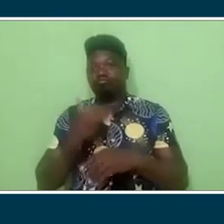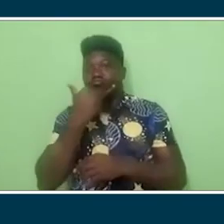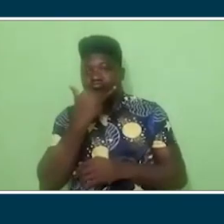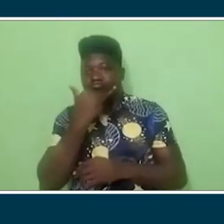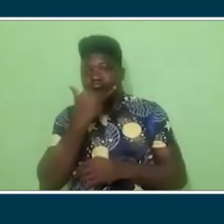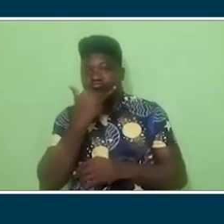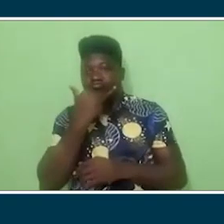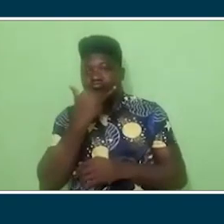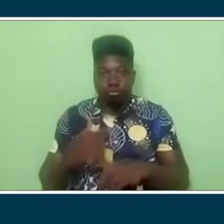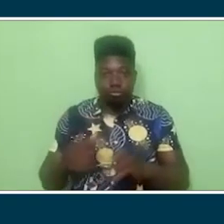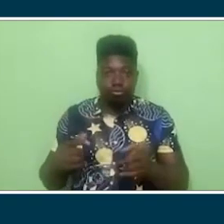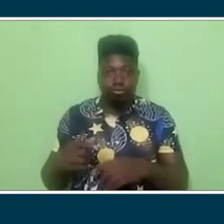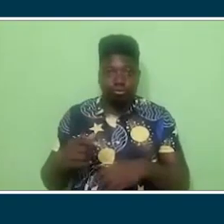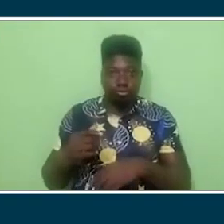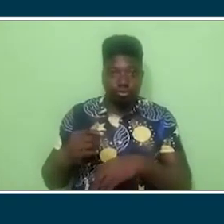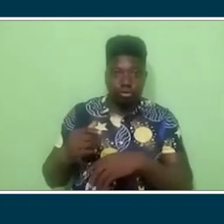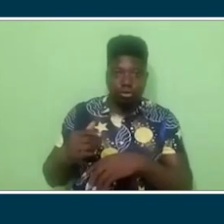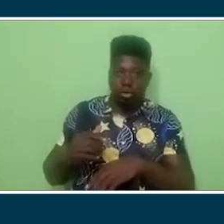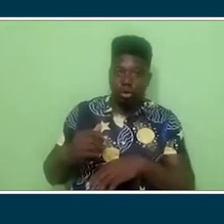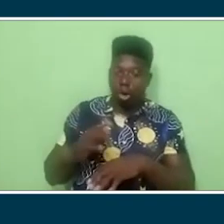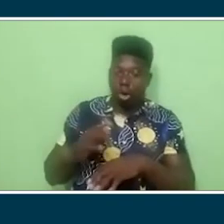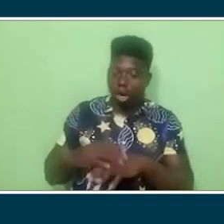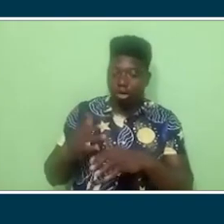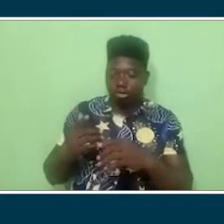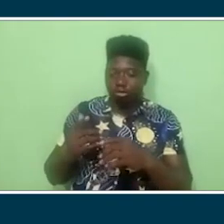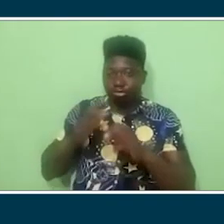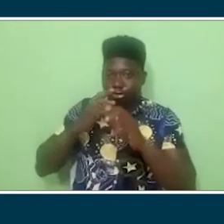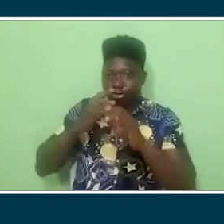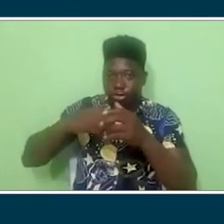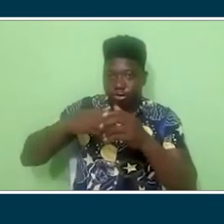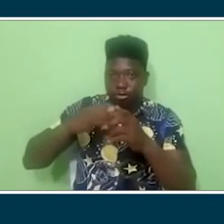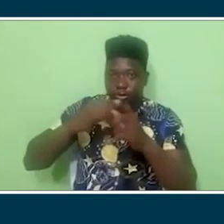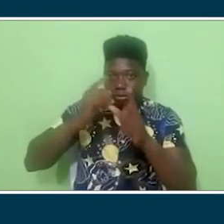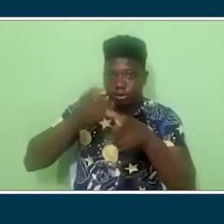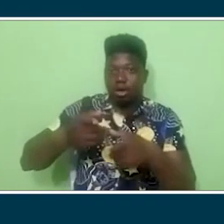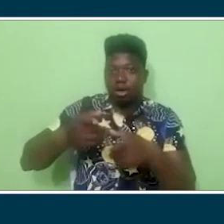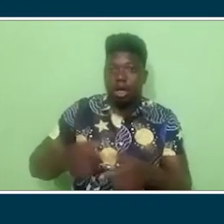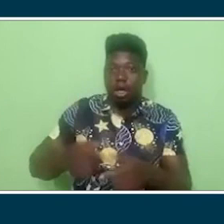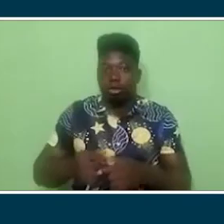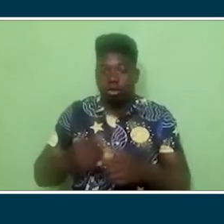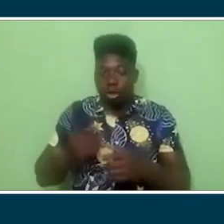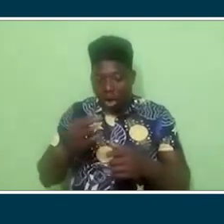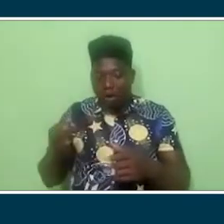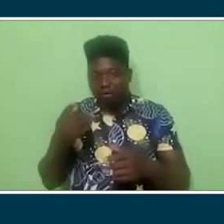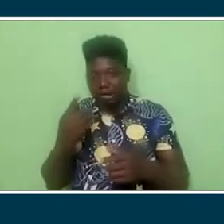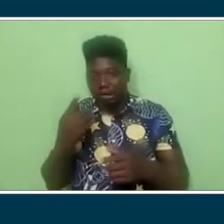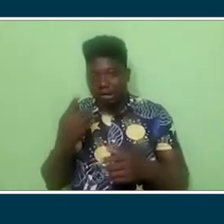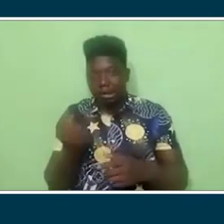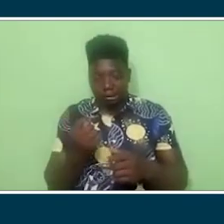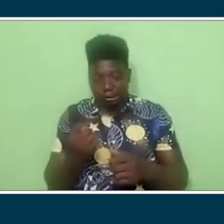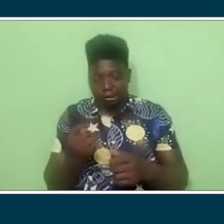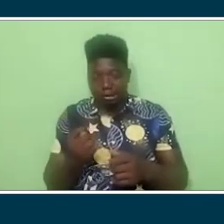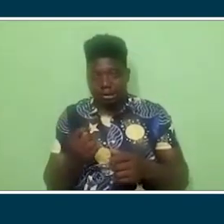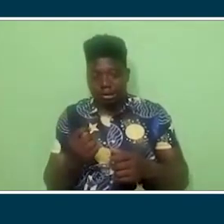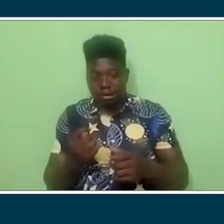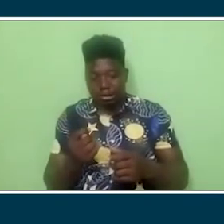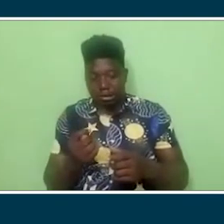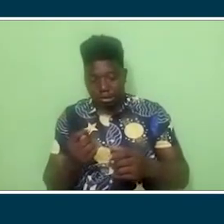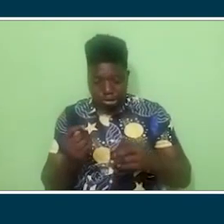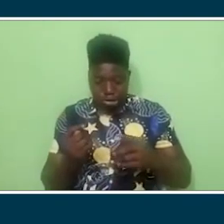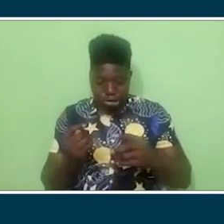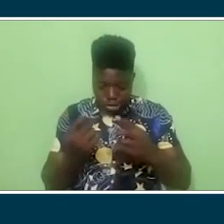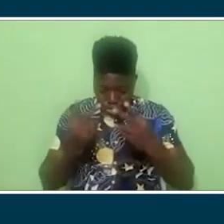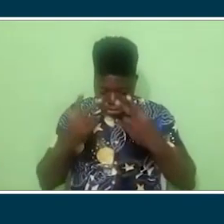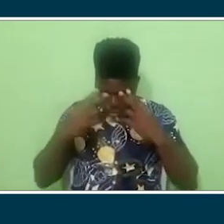on outcomes of actually investigations and legal outcomes. And that at that point, see, this is